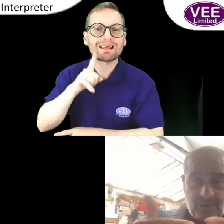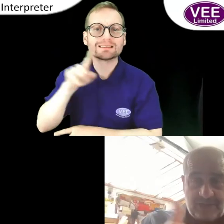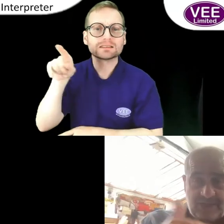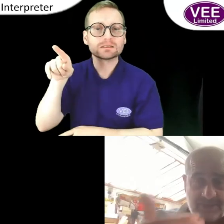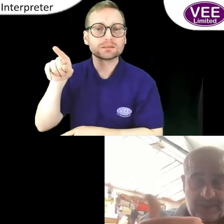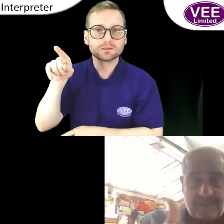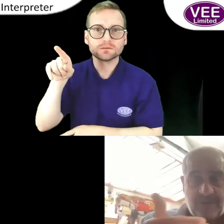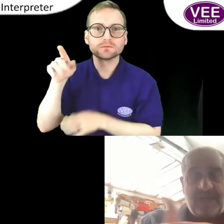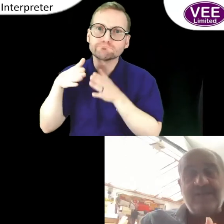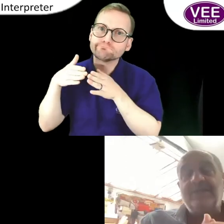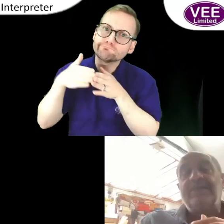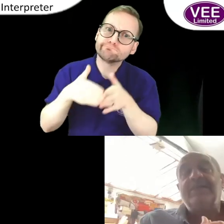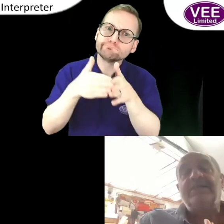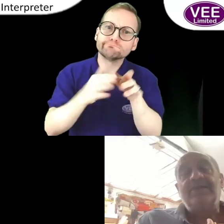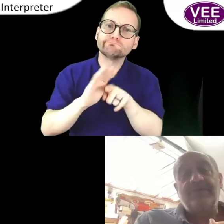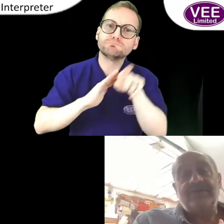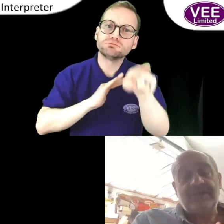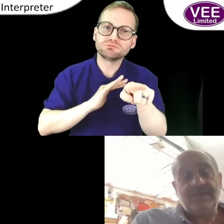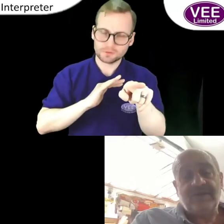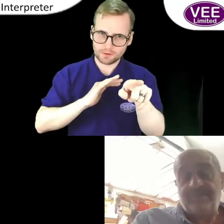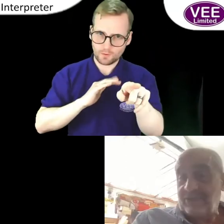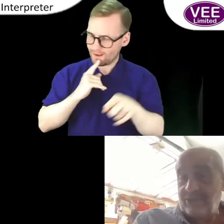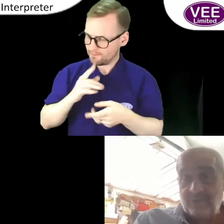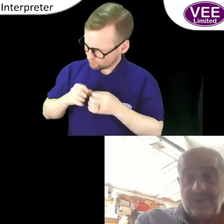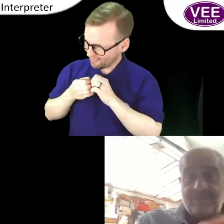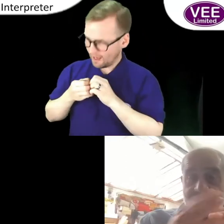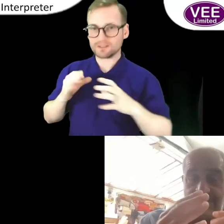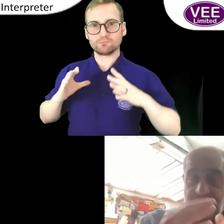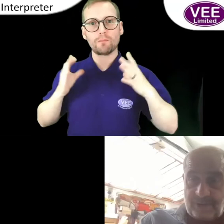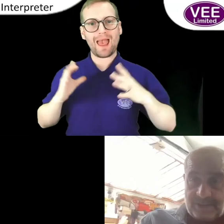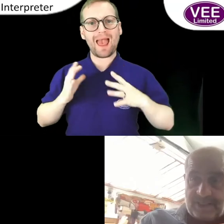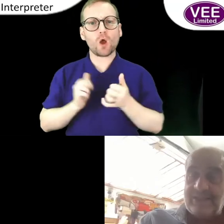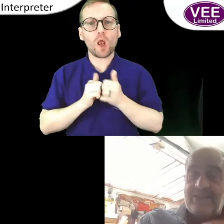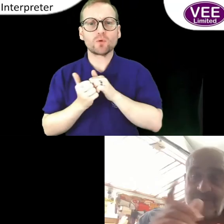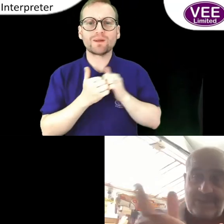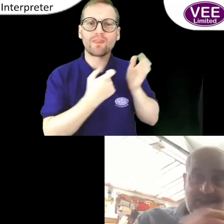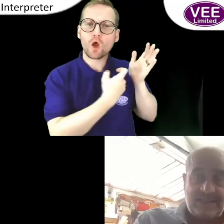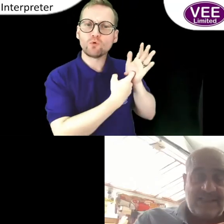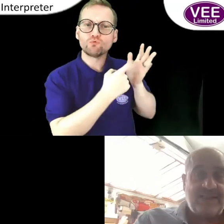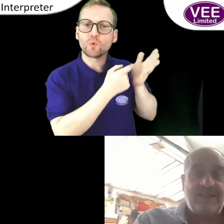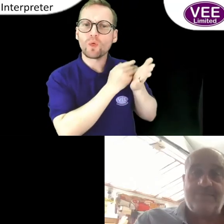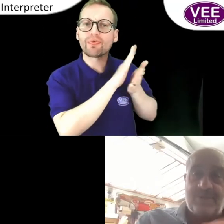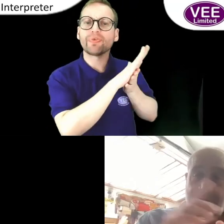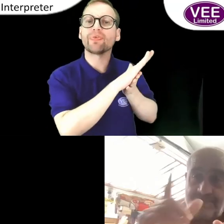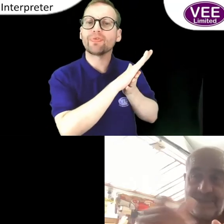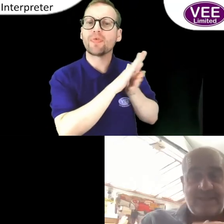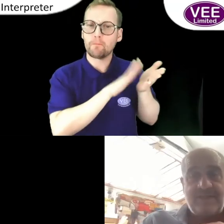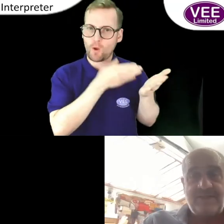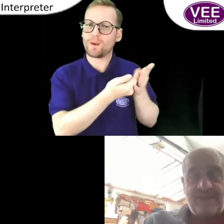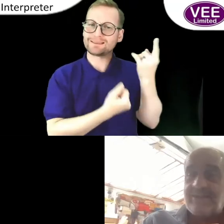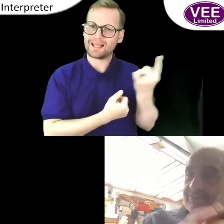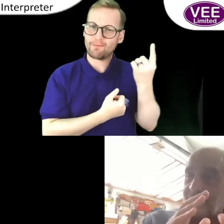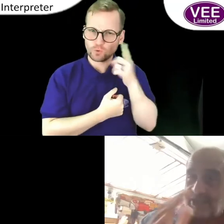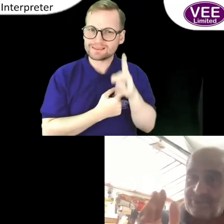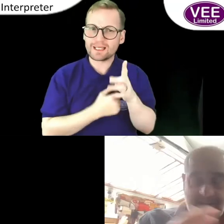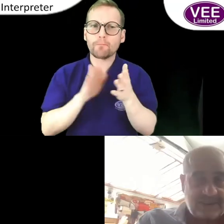to actually put them together, I was in collaboration with a poet, Ruth Badel, and you will see her poem in